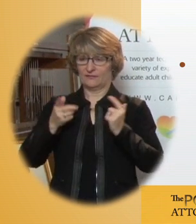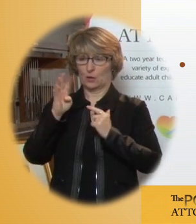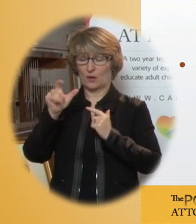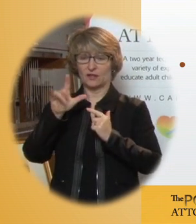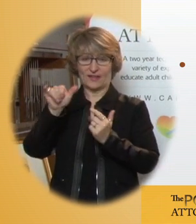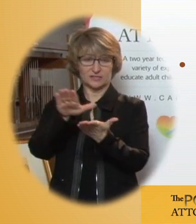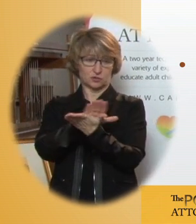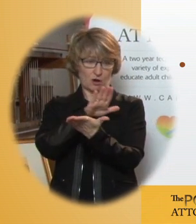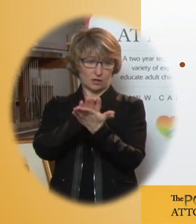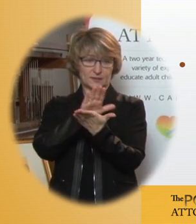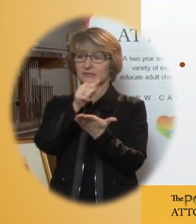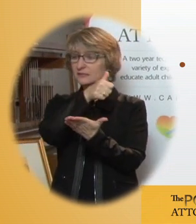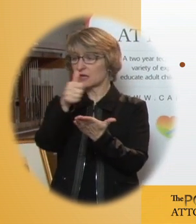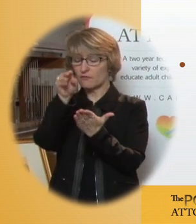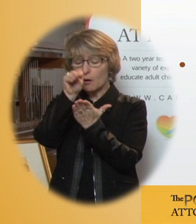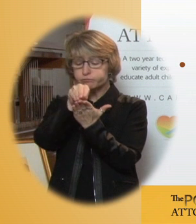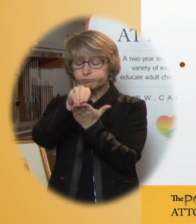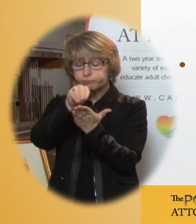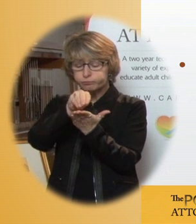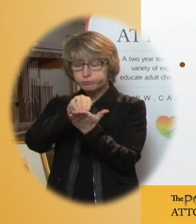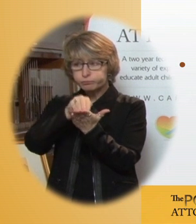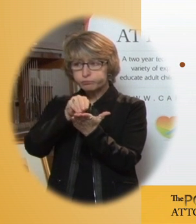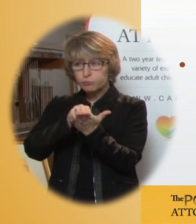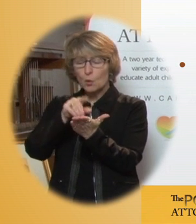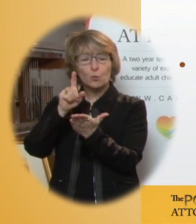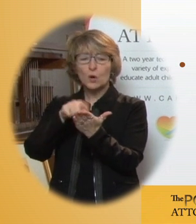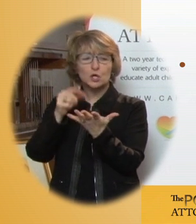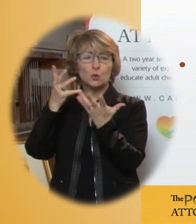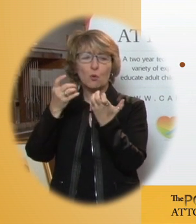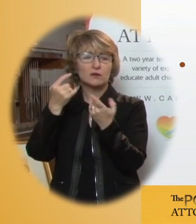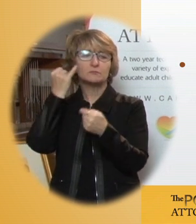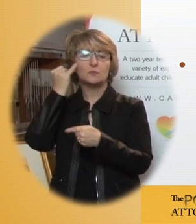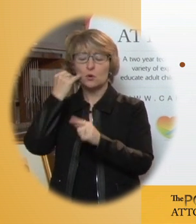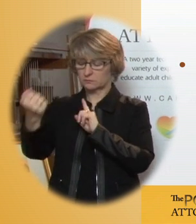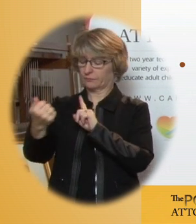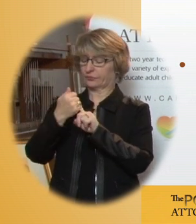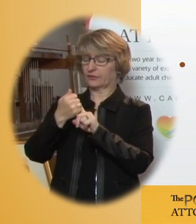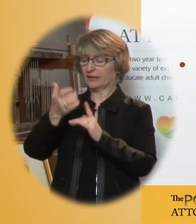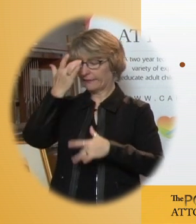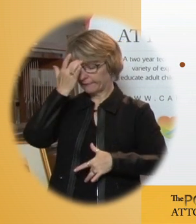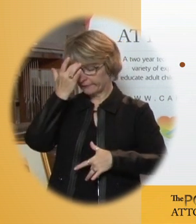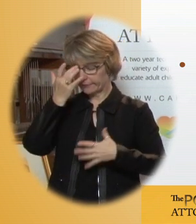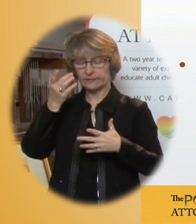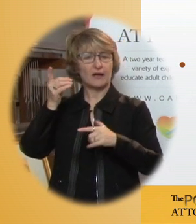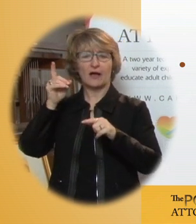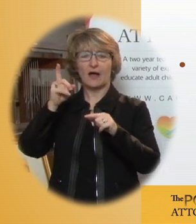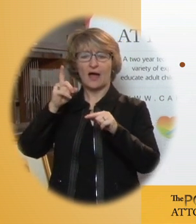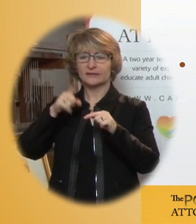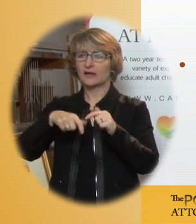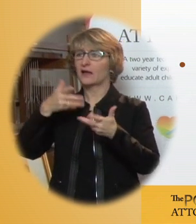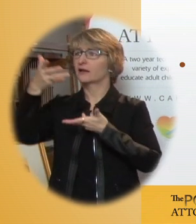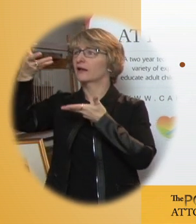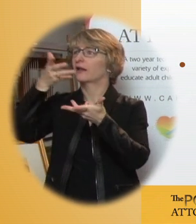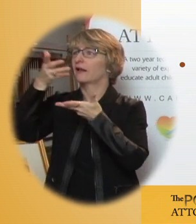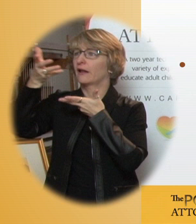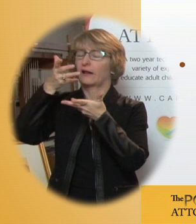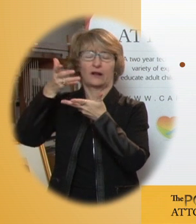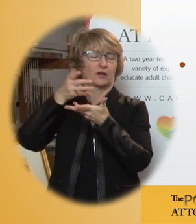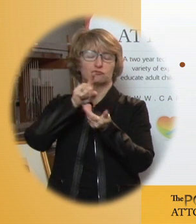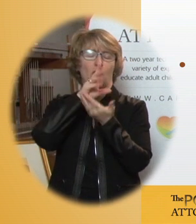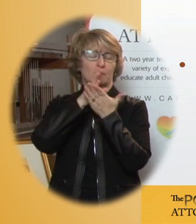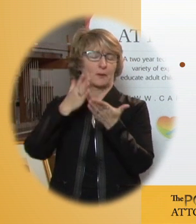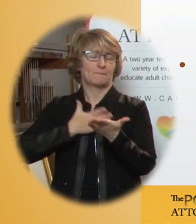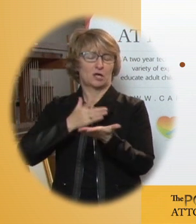you write down when you want what you want to happen if you become ill and cannot communicate your wishes about